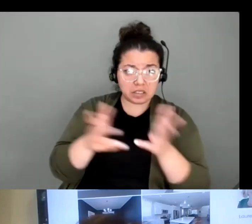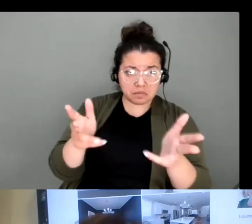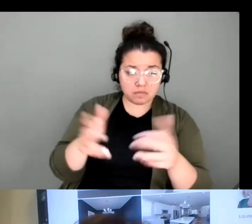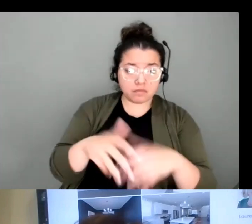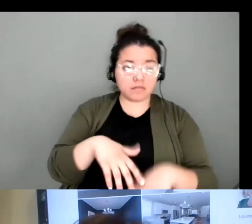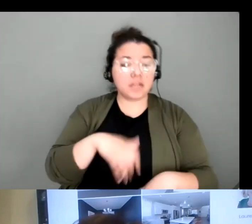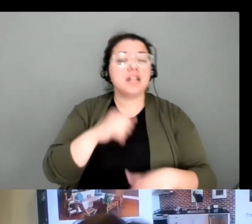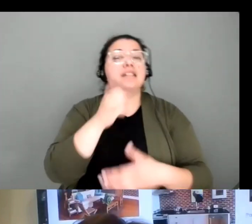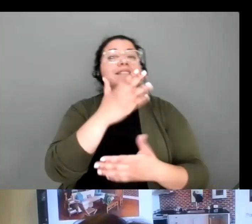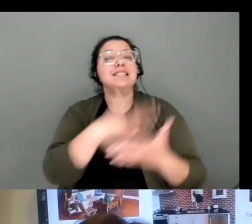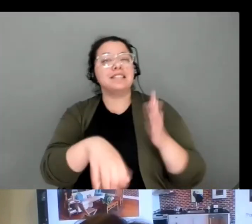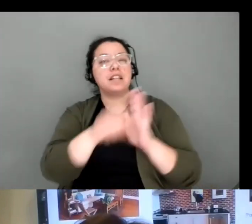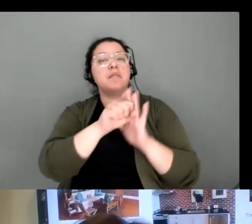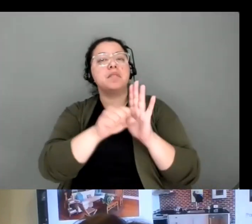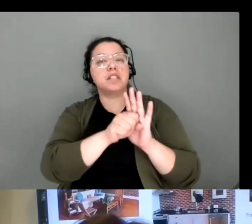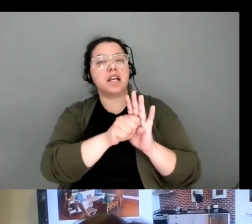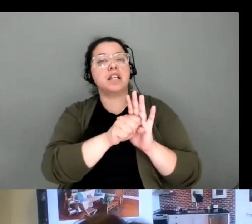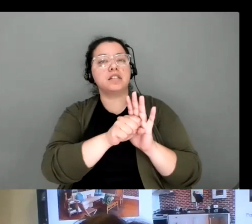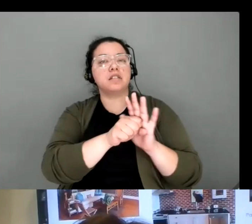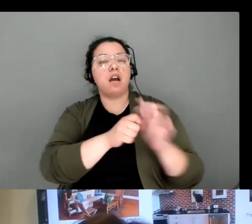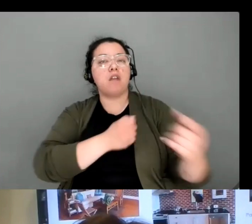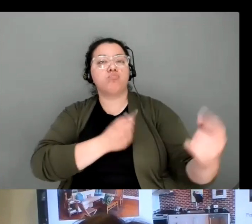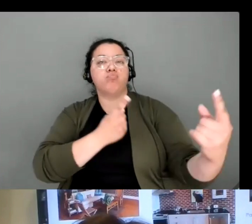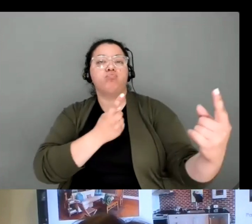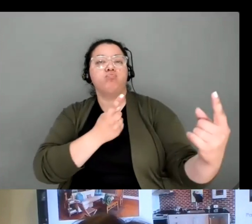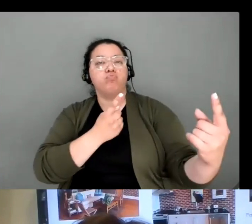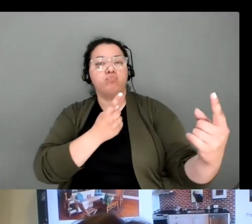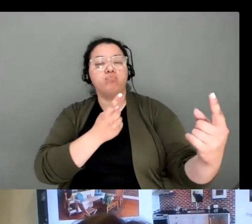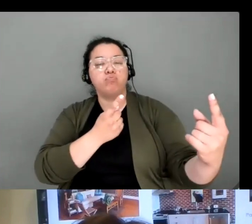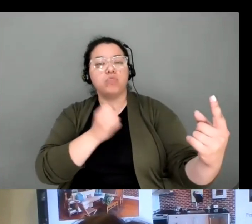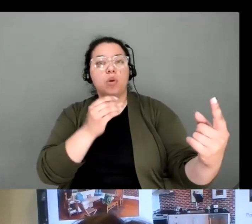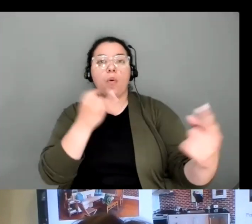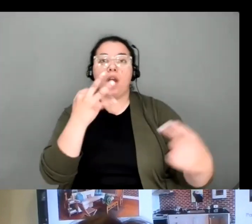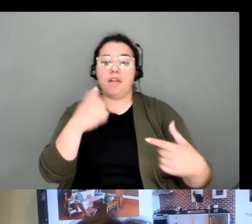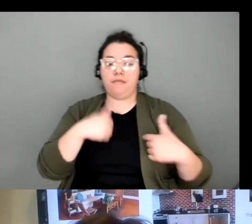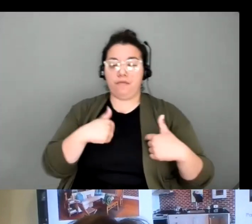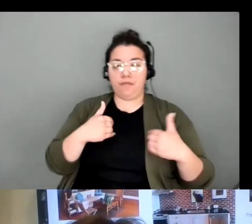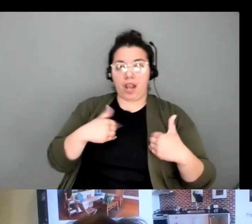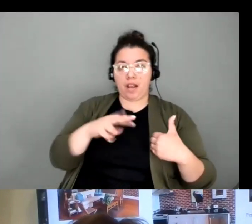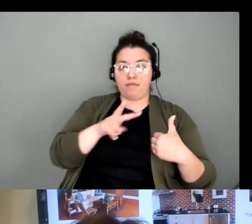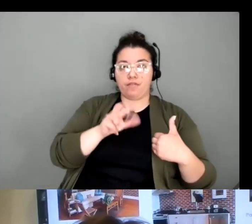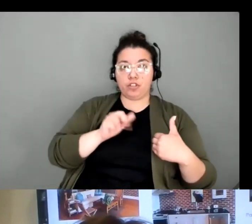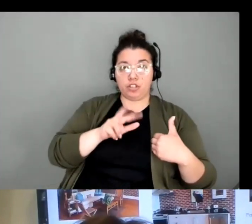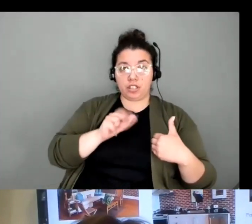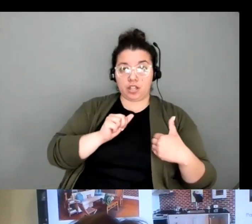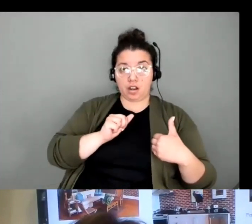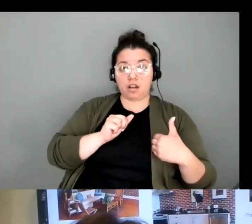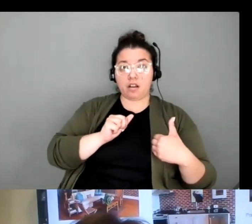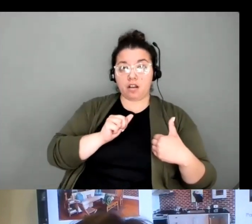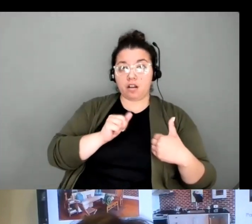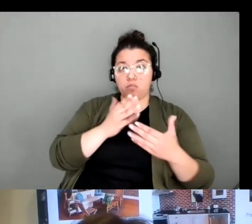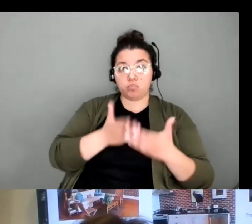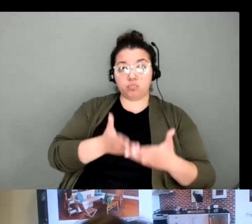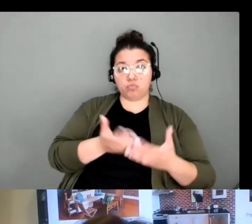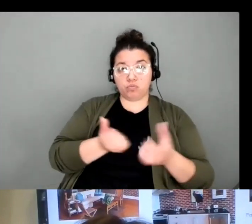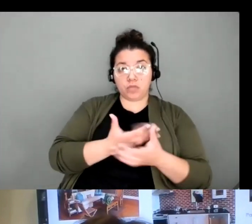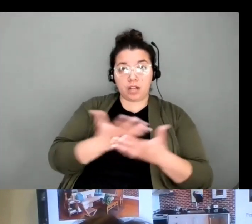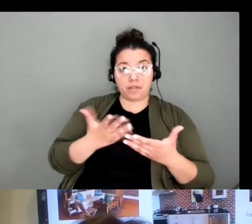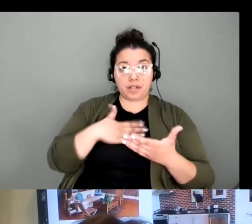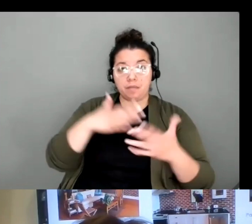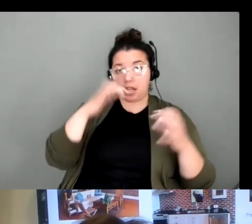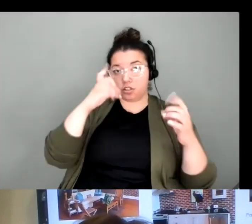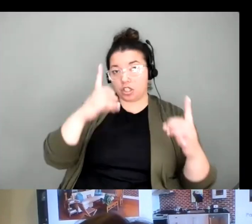it's reciprocal. So as long as I have a valid Virginia license and all my education is up to